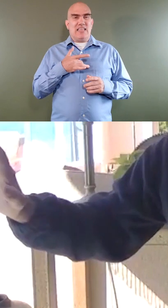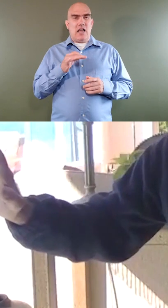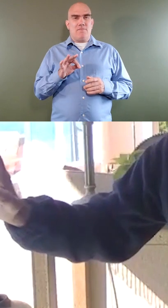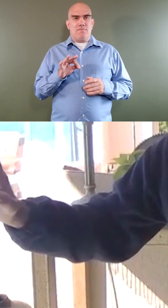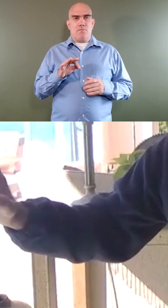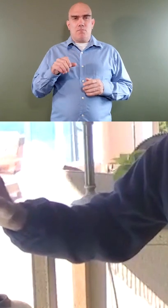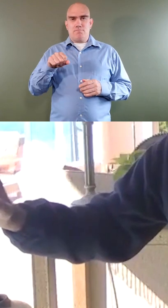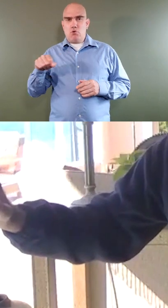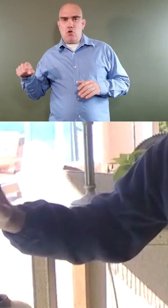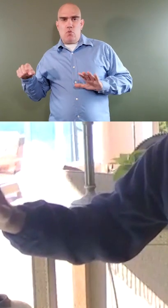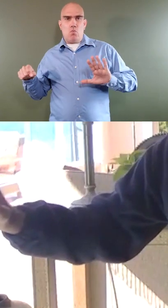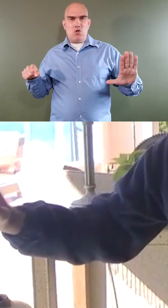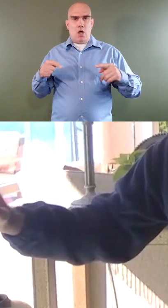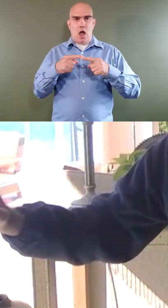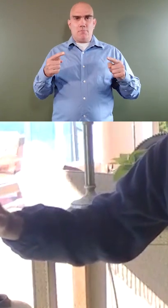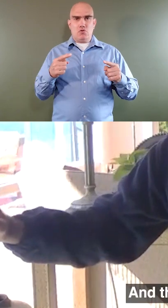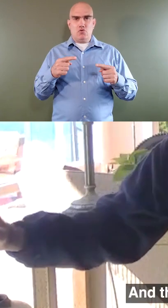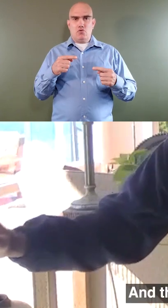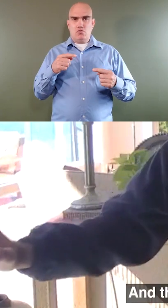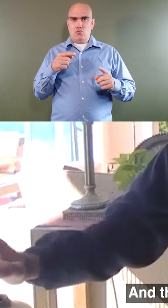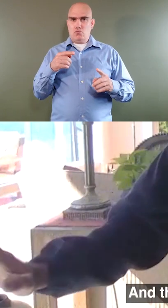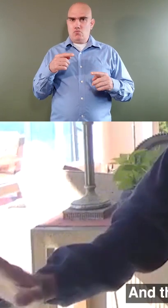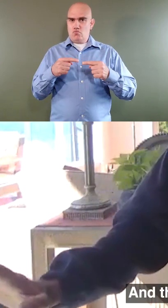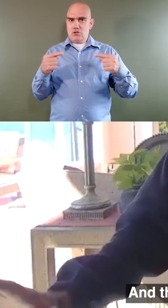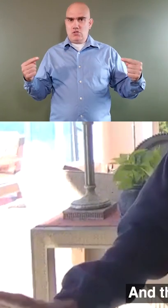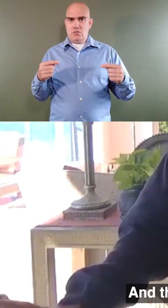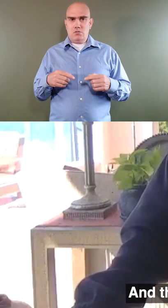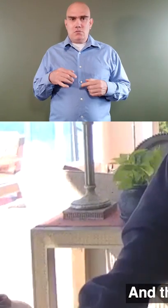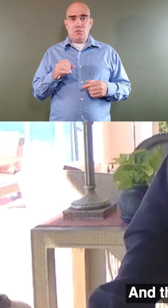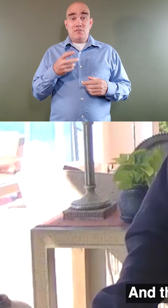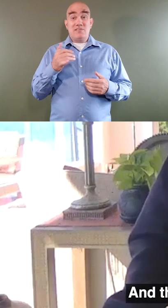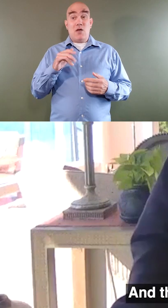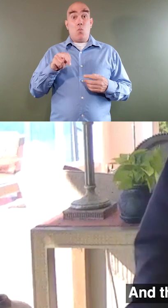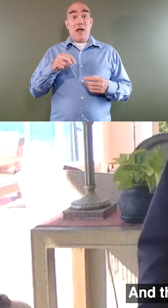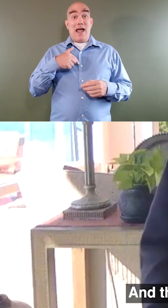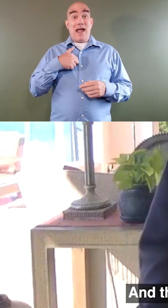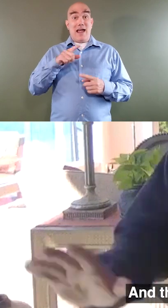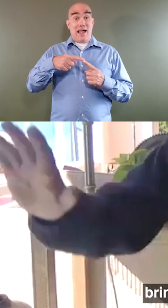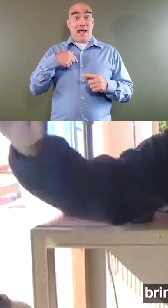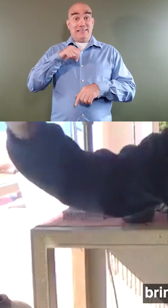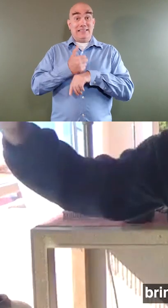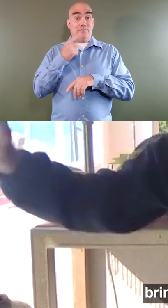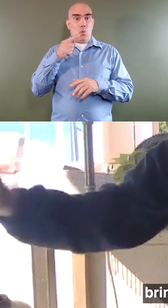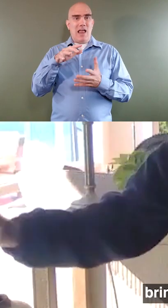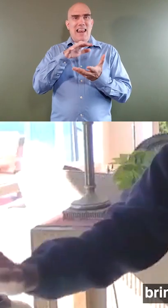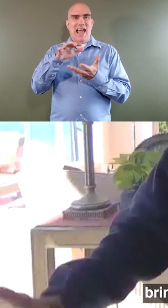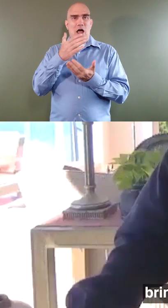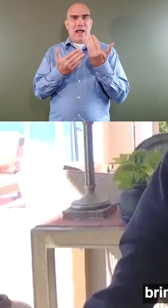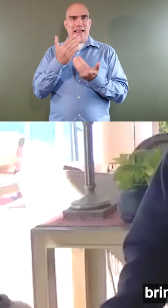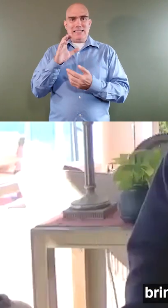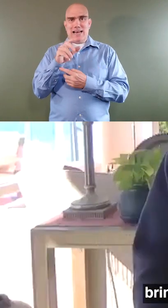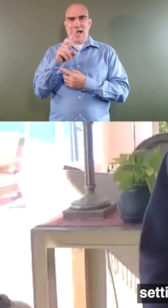in opposite direction. And then when I set up for cloud hands, bringing my right hand